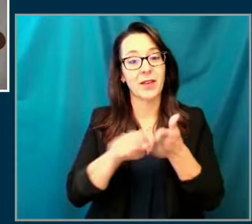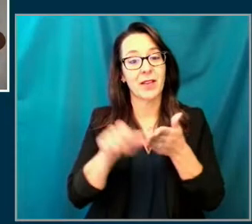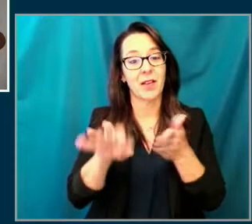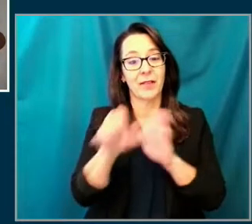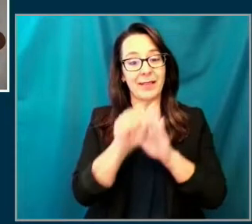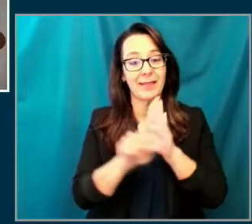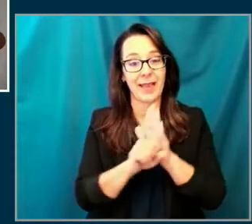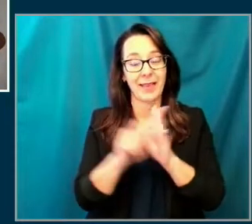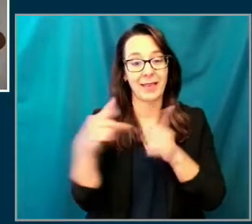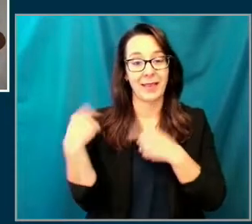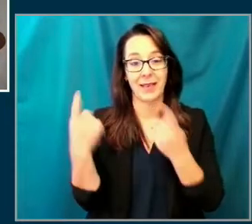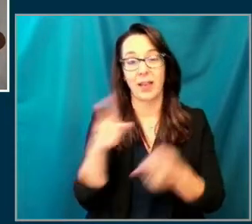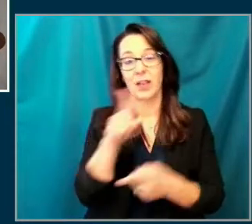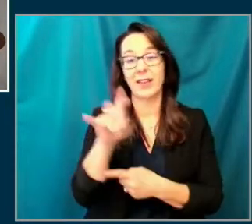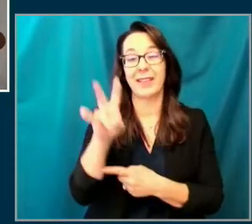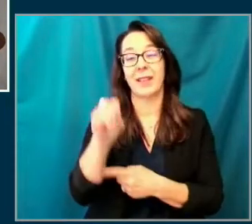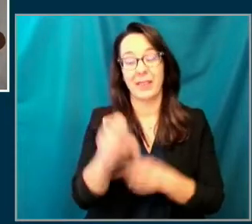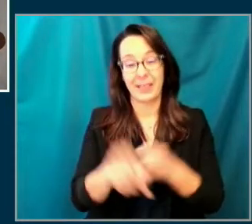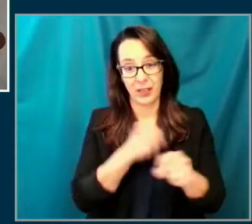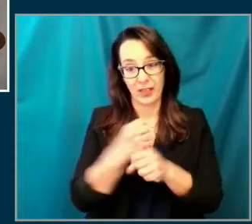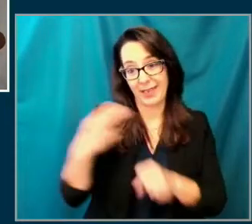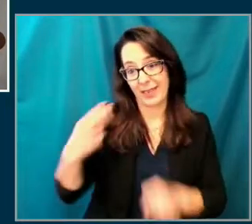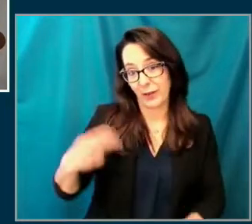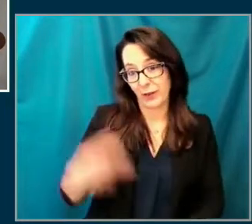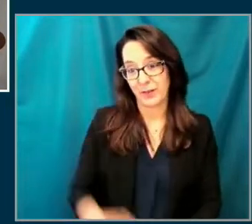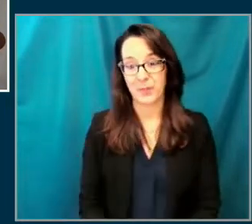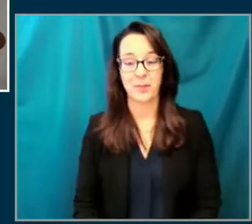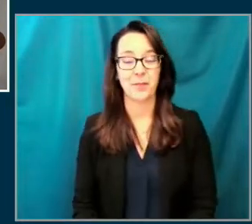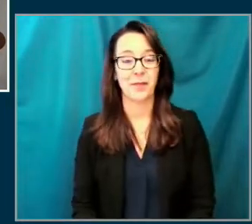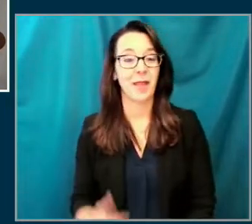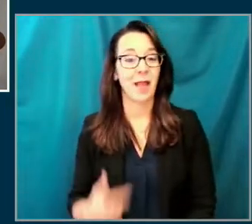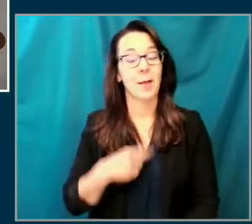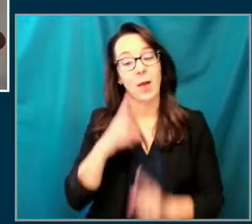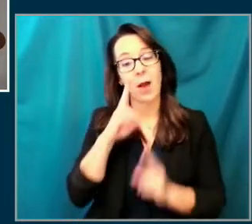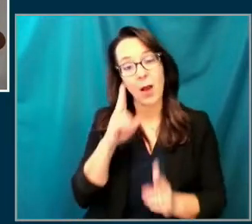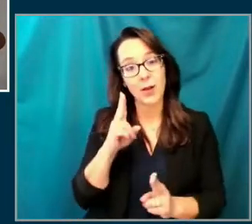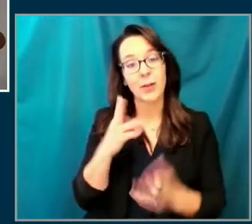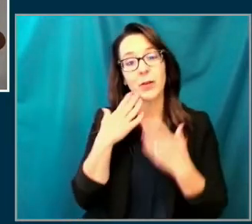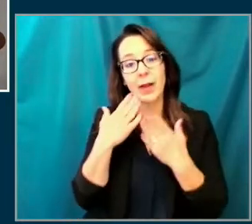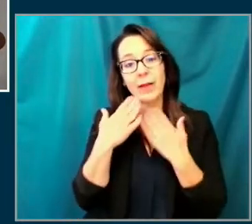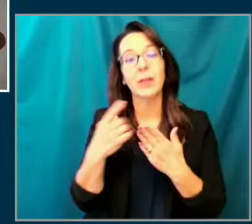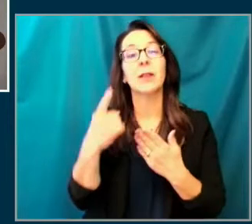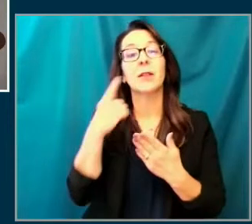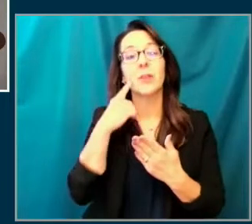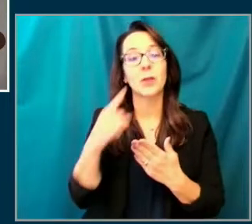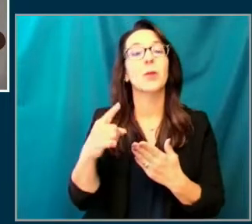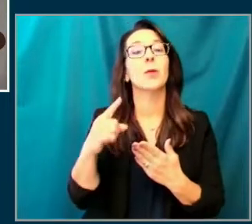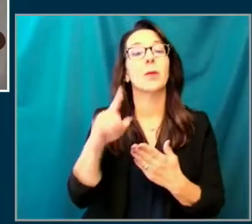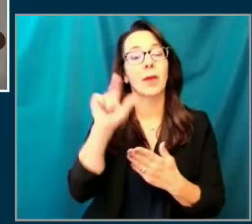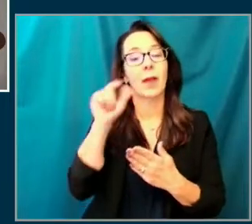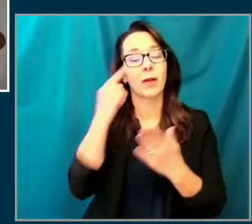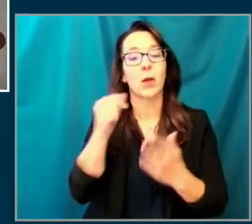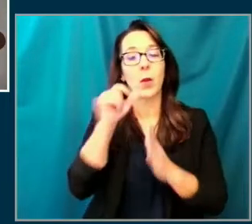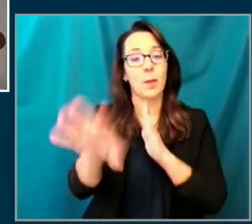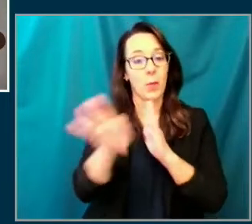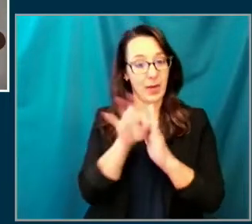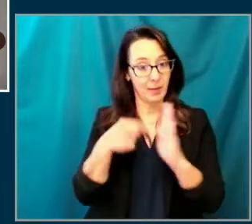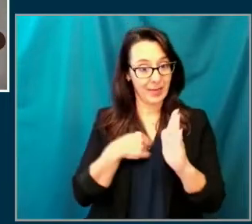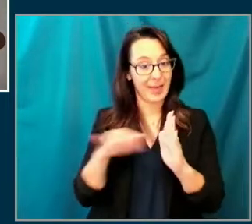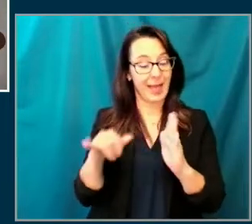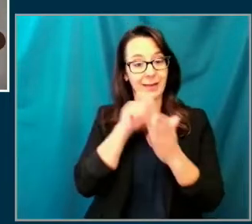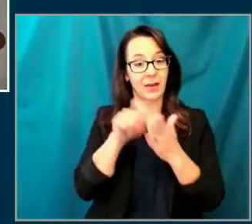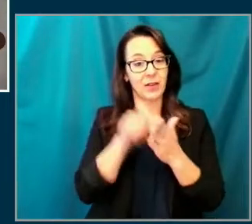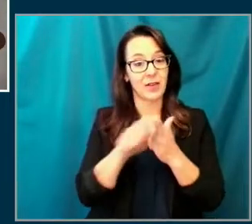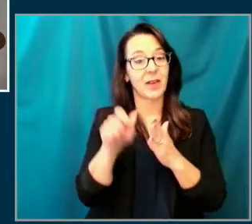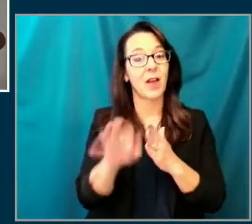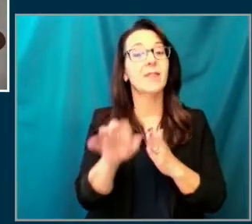California. And I'm honored and grateful to Governor Newsom, our governor, who appointed me as the Secretary of State, but also